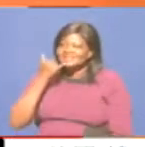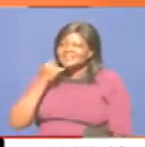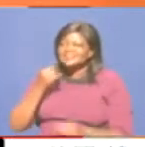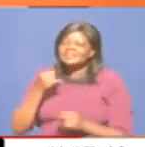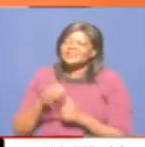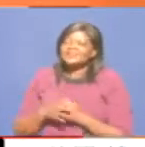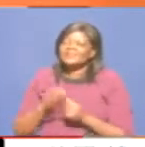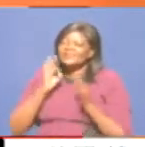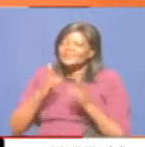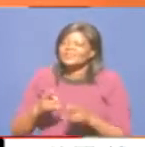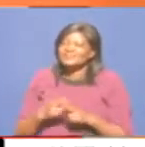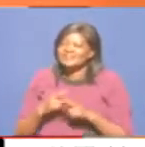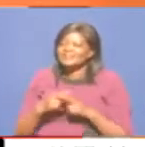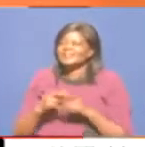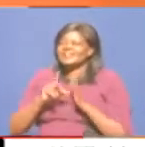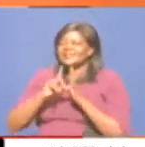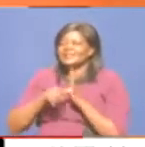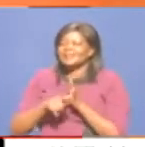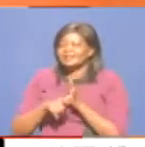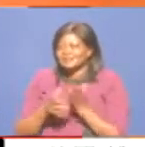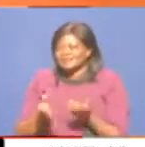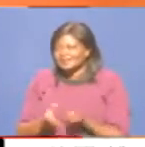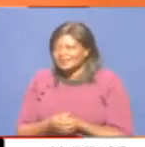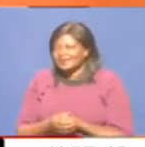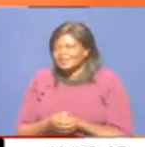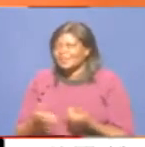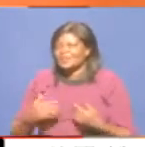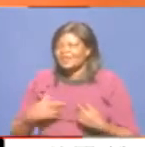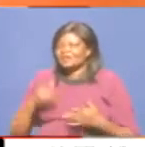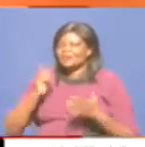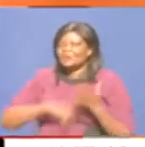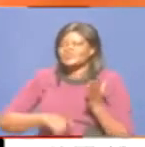top of the hour, we are giving rise to